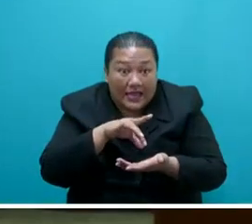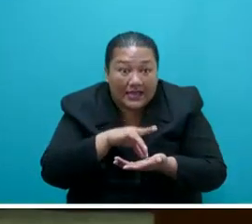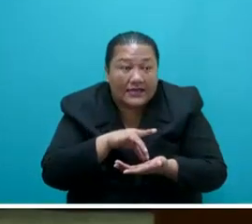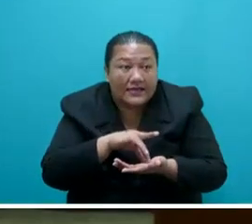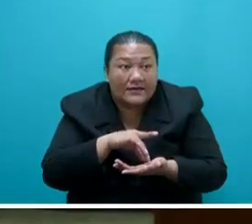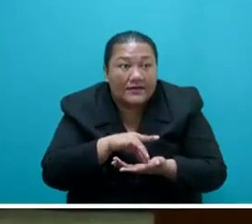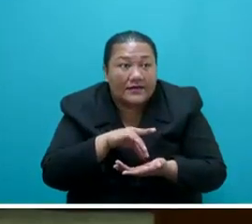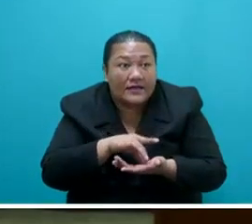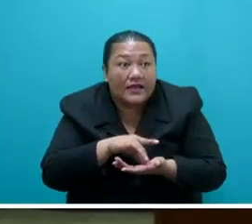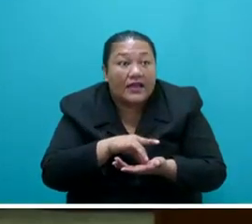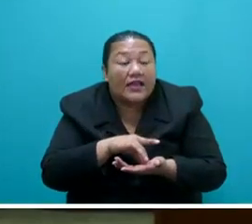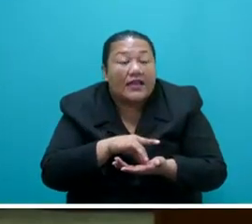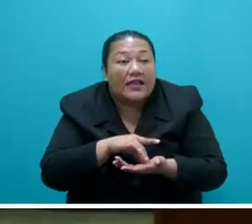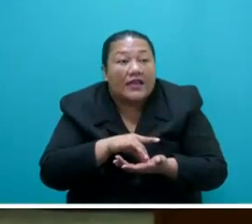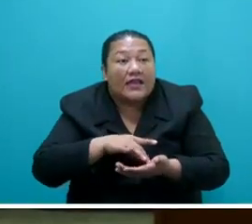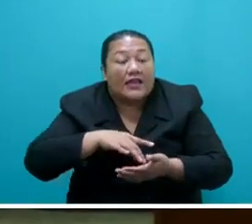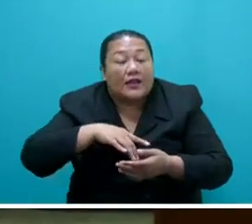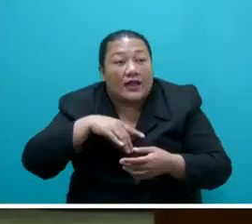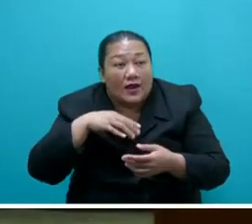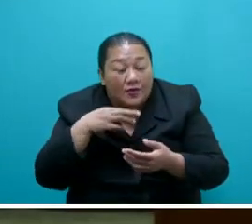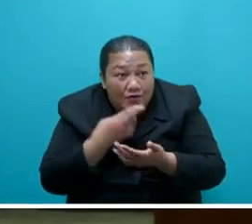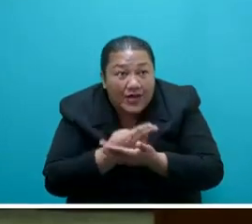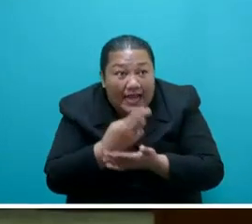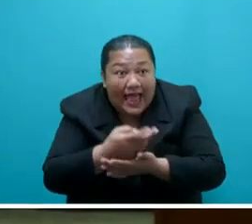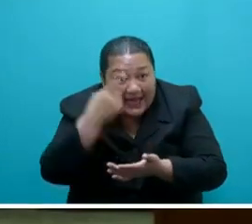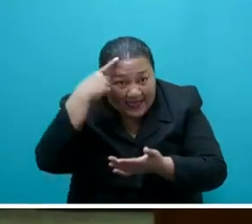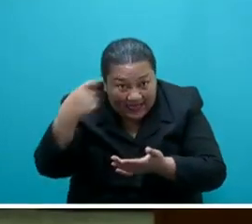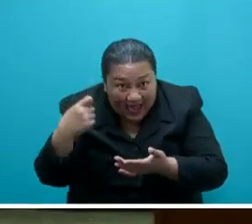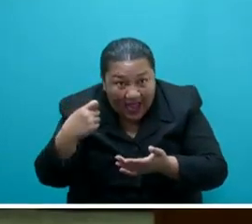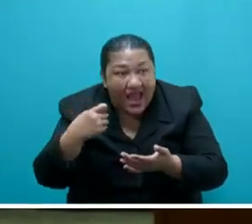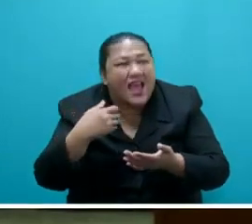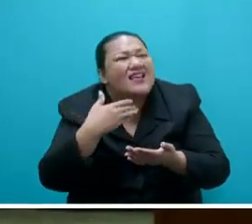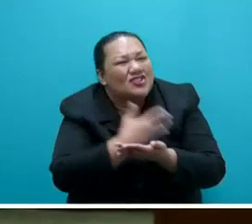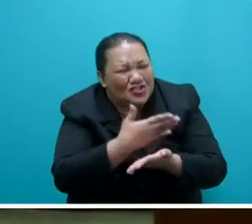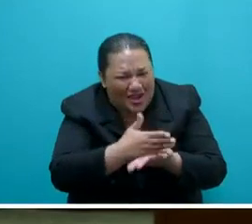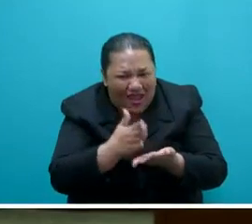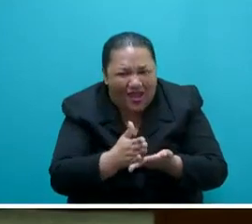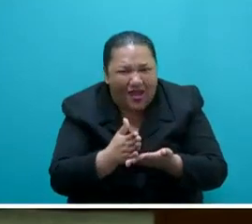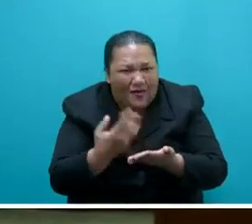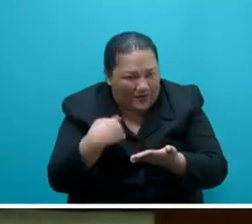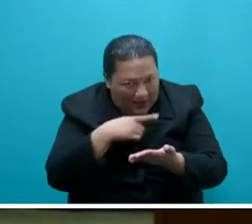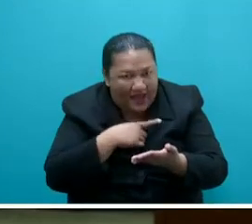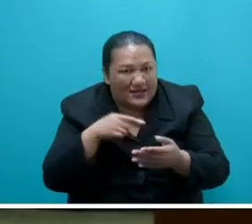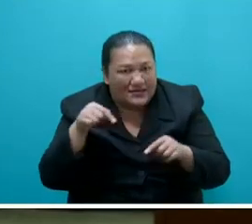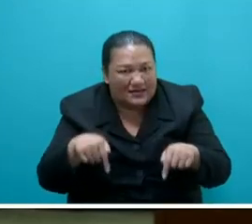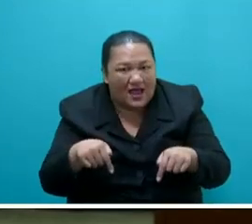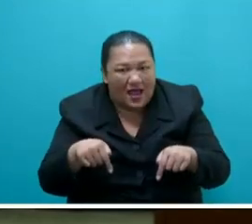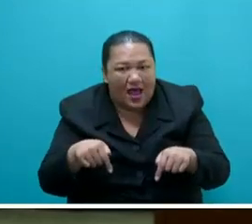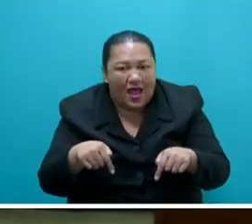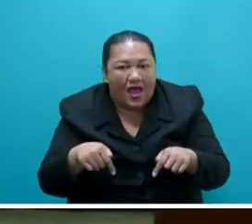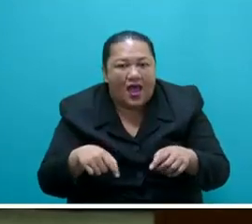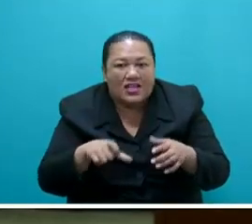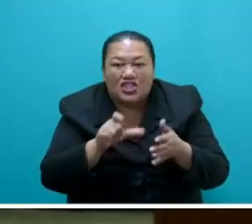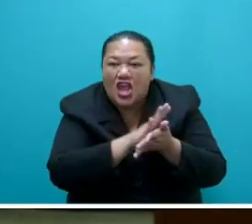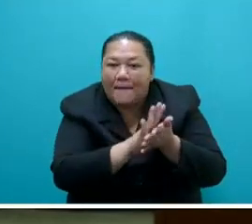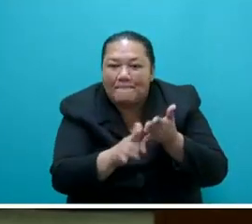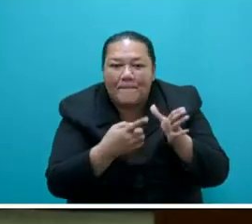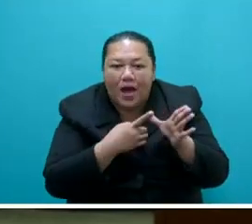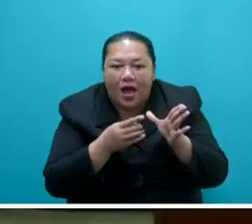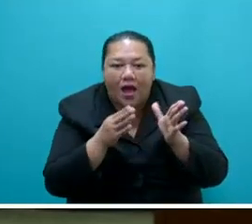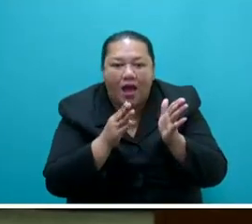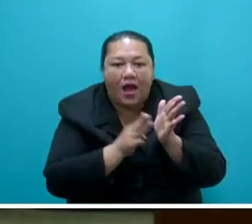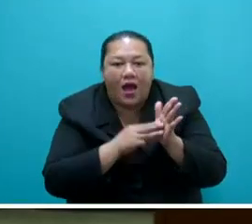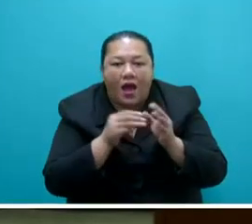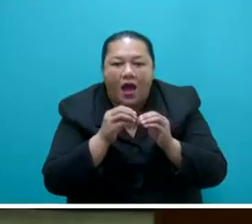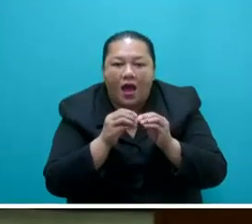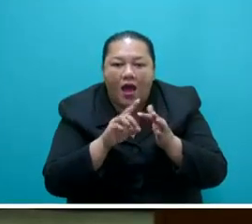with actual ideas to share with this chamber. When doing so, I again urge them to listen to what the